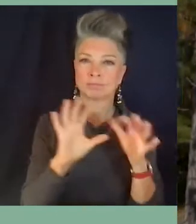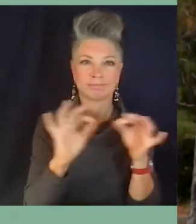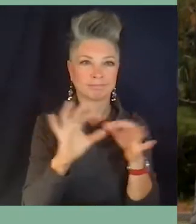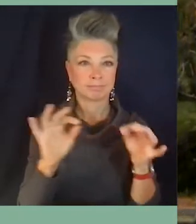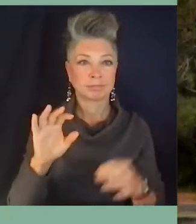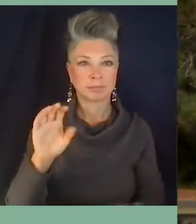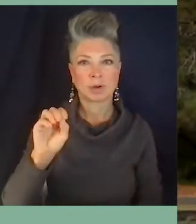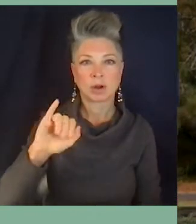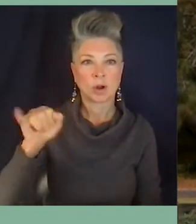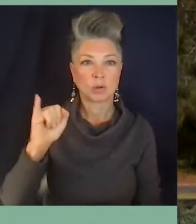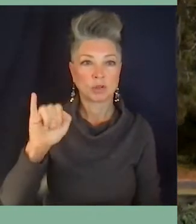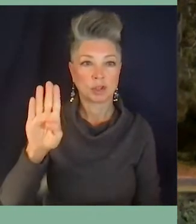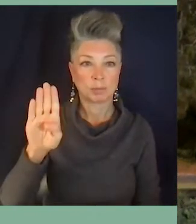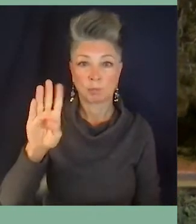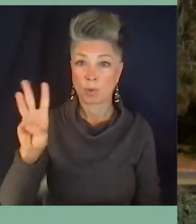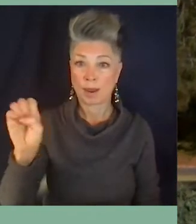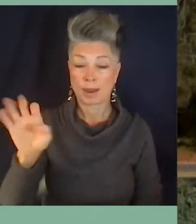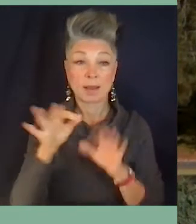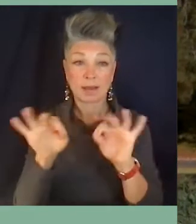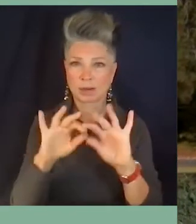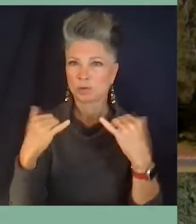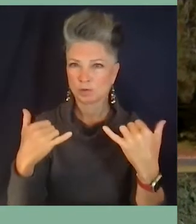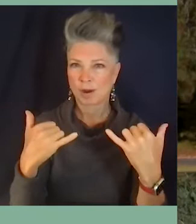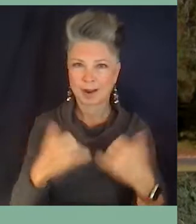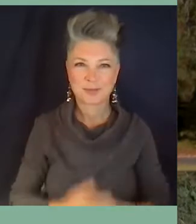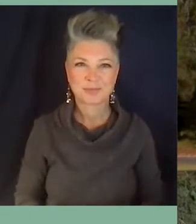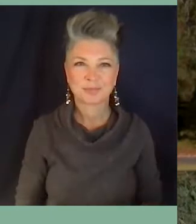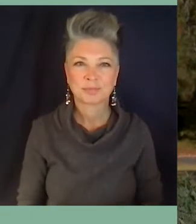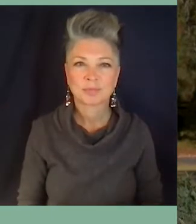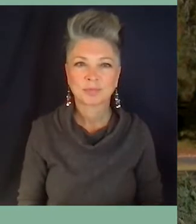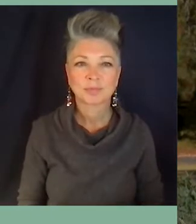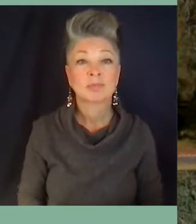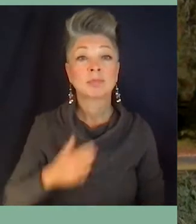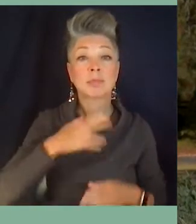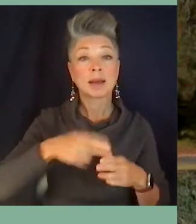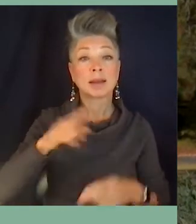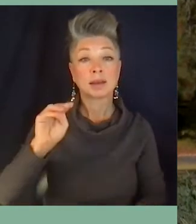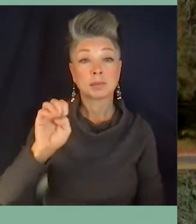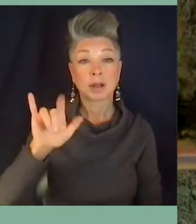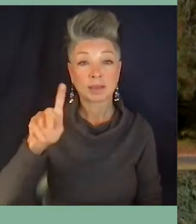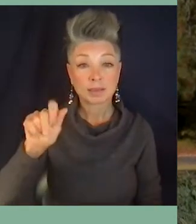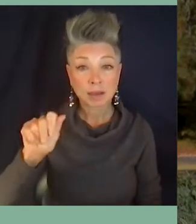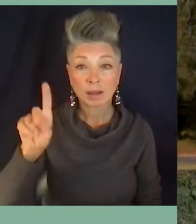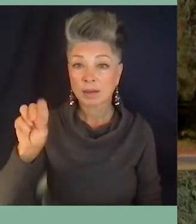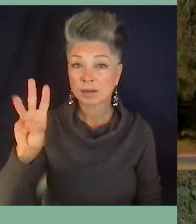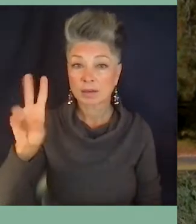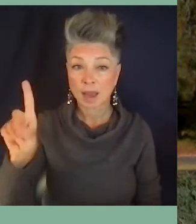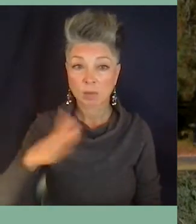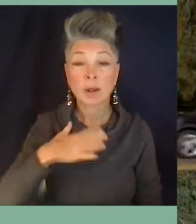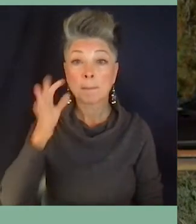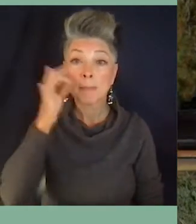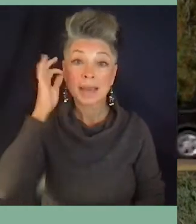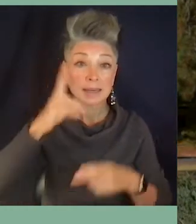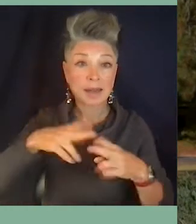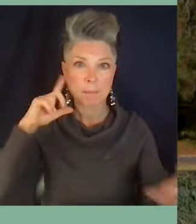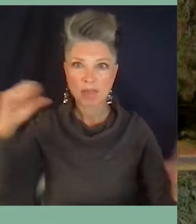Bonjour. Animikikwe n'indigene kaz. Waswagening n'indu njaba. Makwa n'indu dem. My name is Melissa